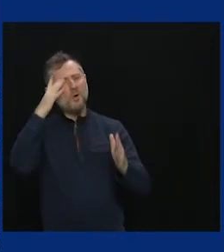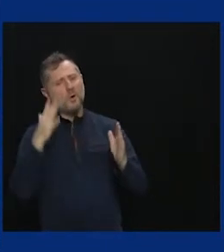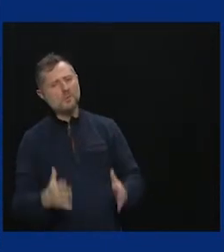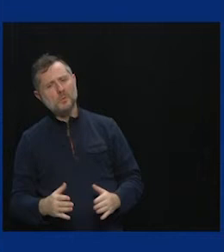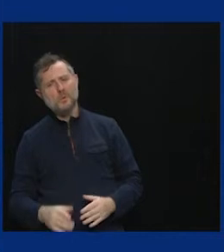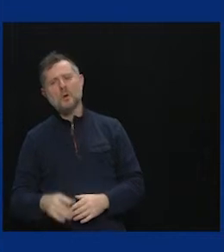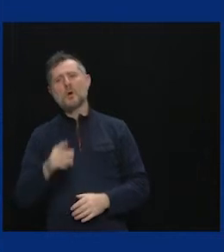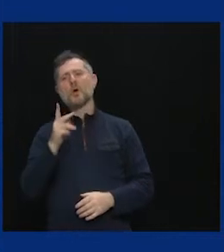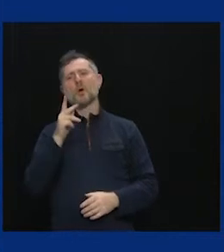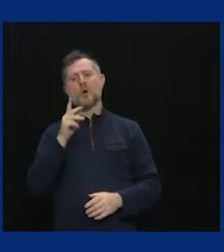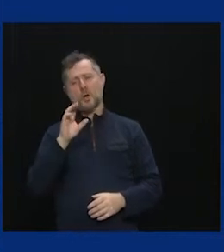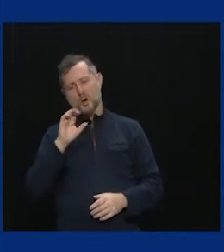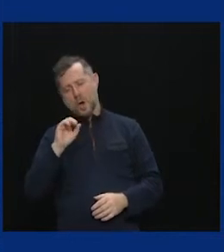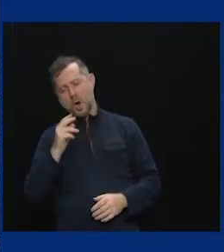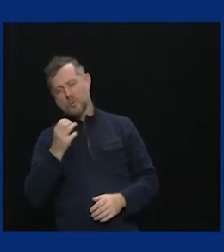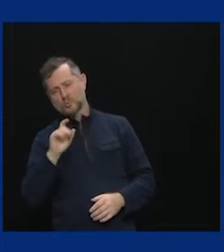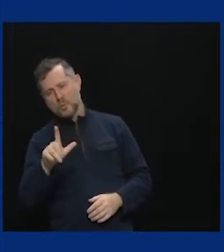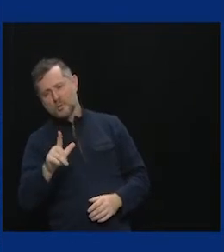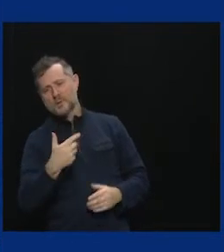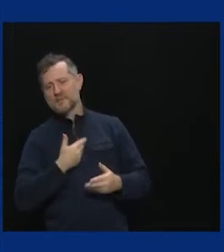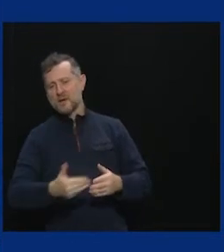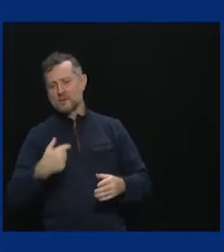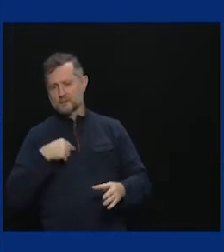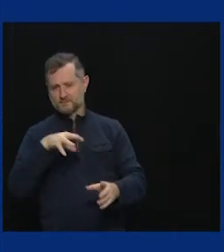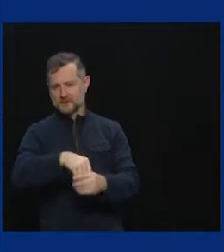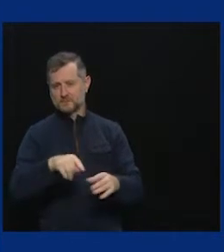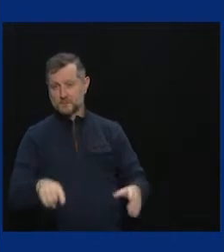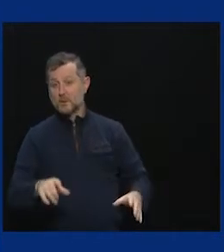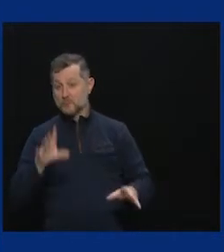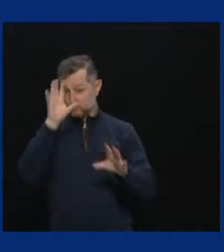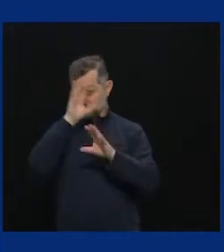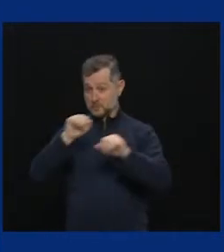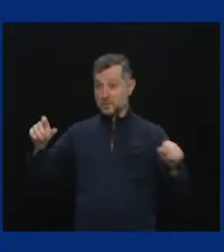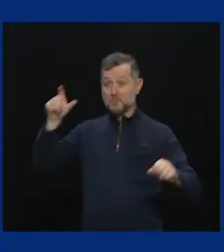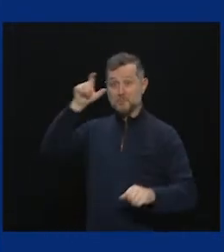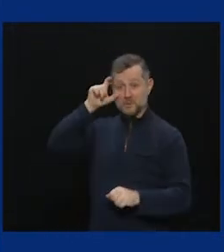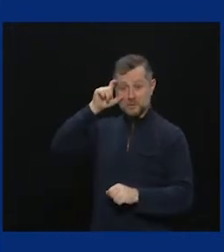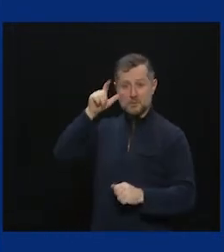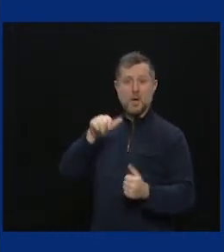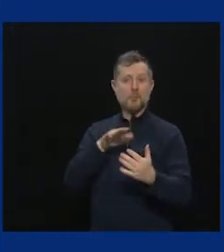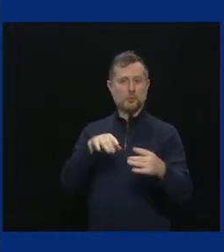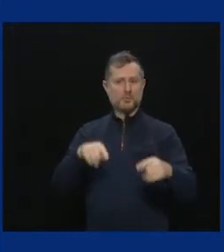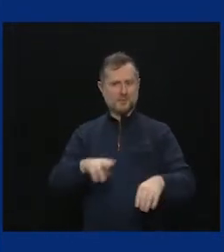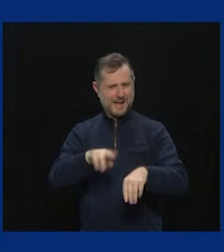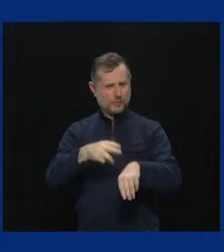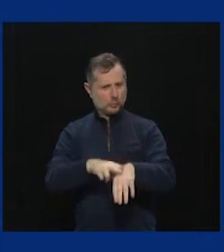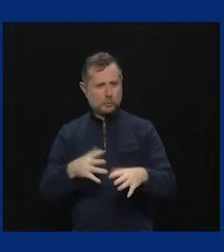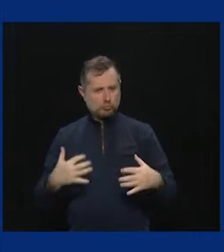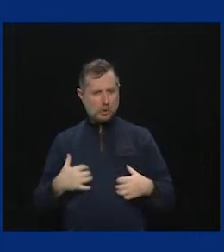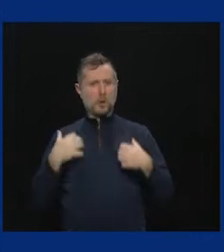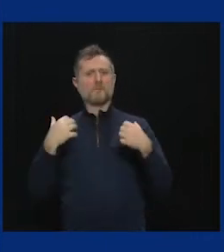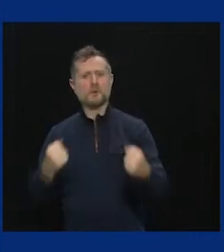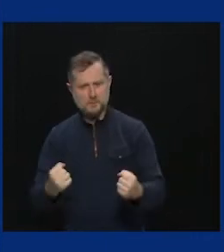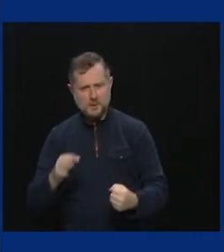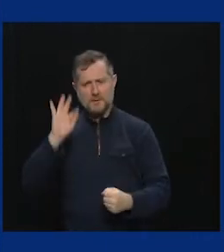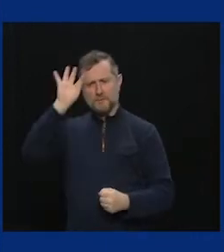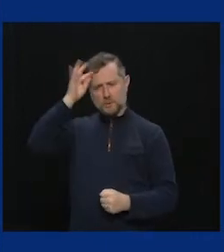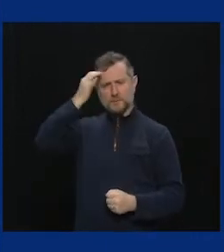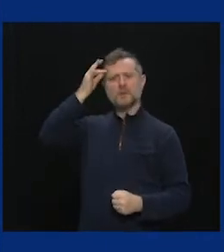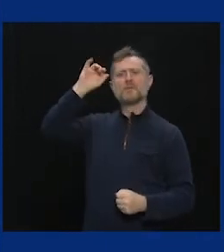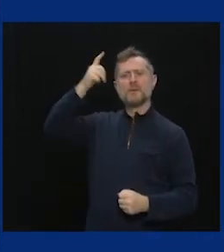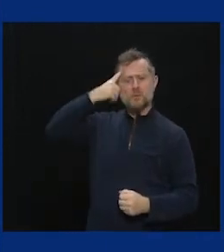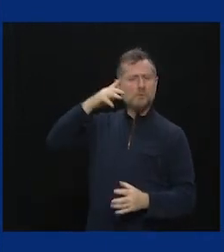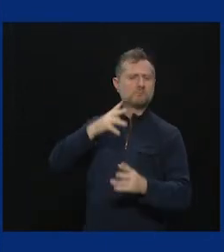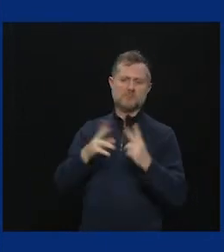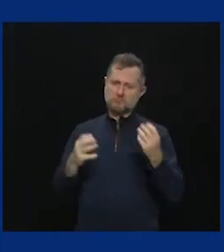announcement. President Biden's approach to the nation's recovery is to bring the full force of the federal government to bear for workers, families,